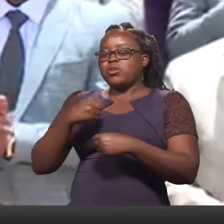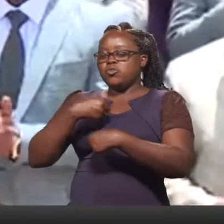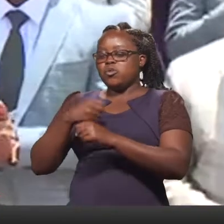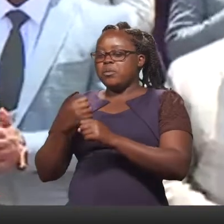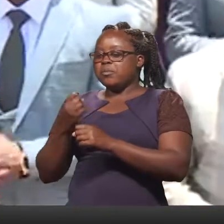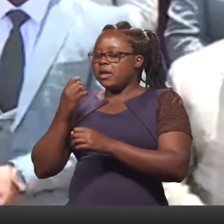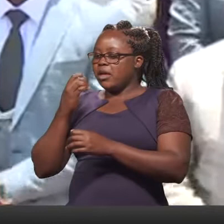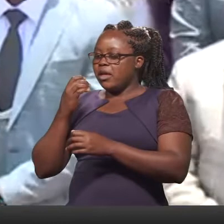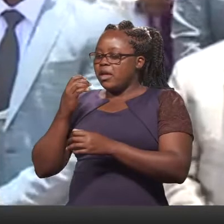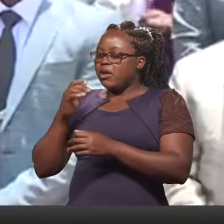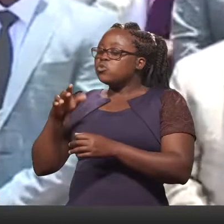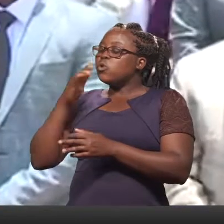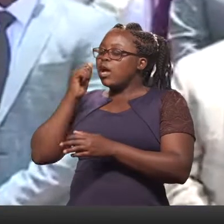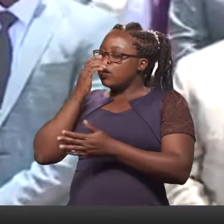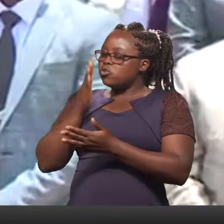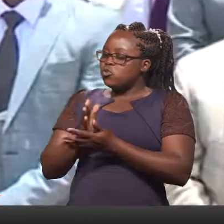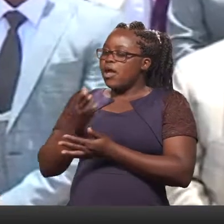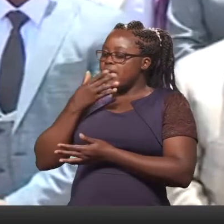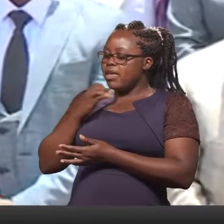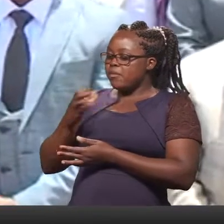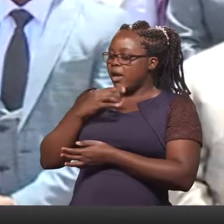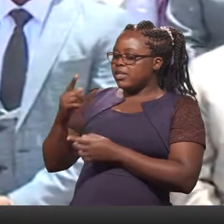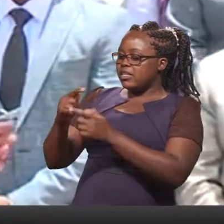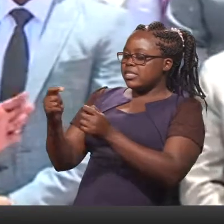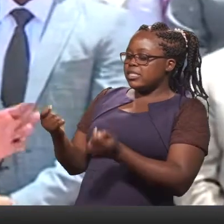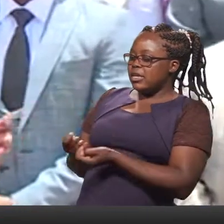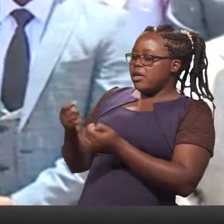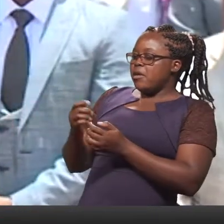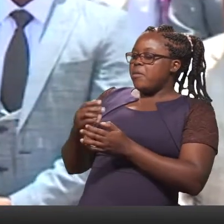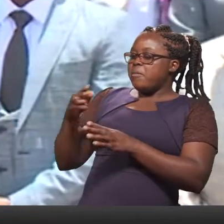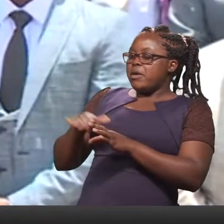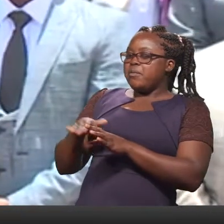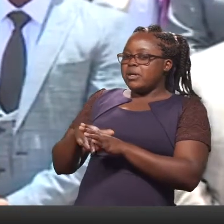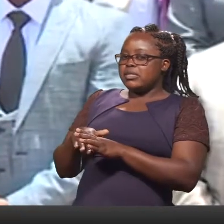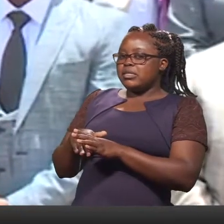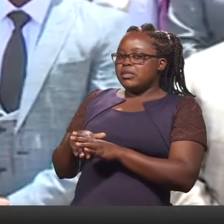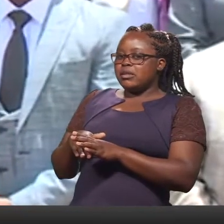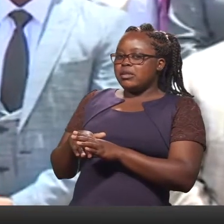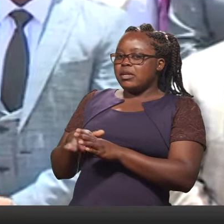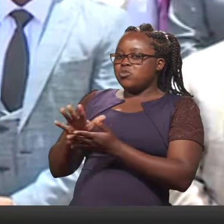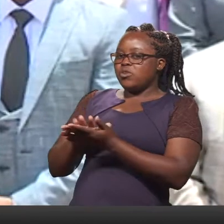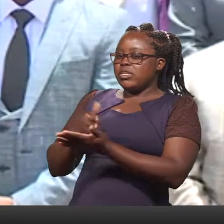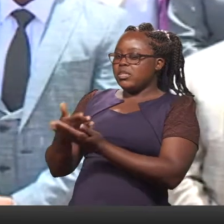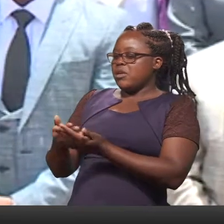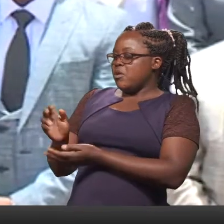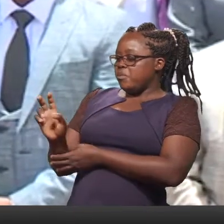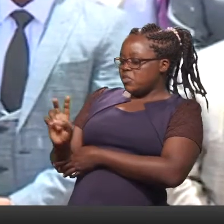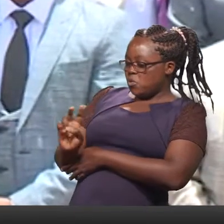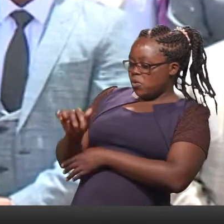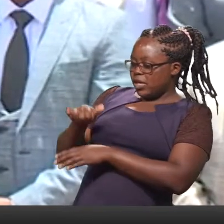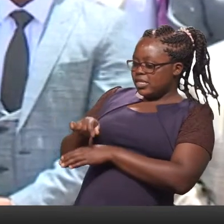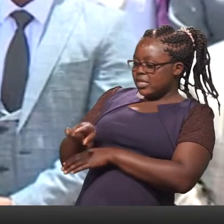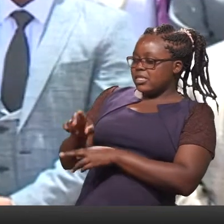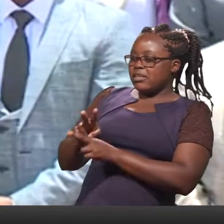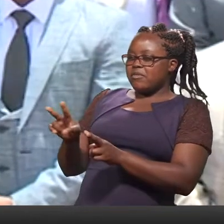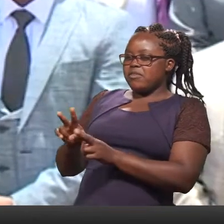And we want to reassure him and those who are his team members and strategists, please look at this